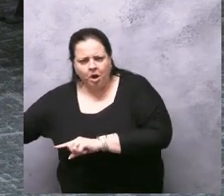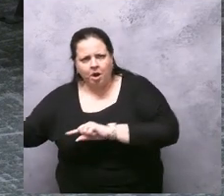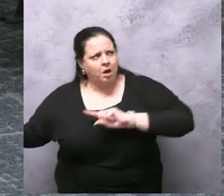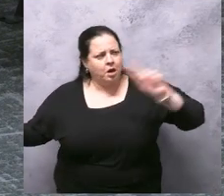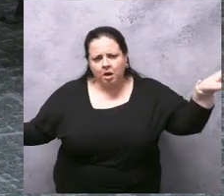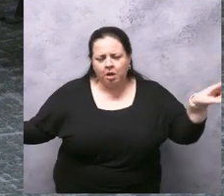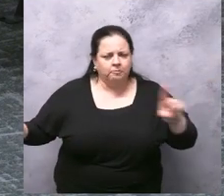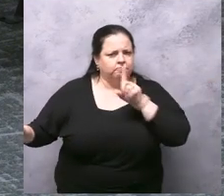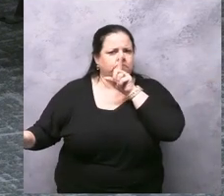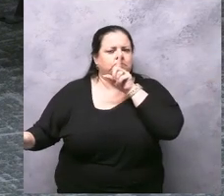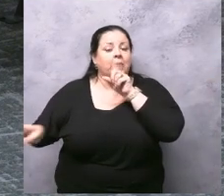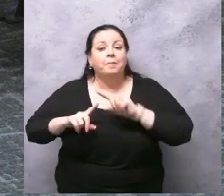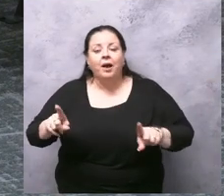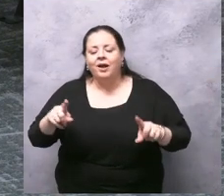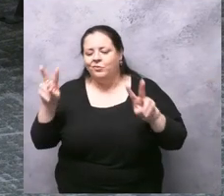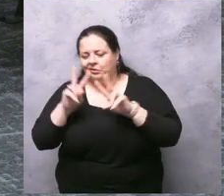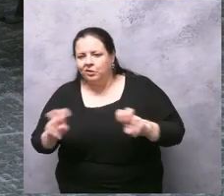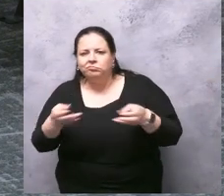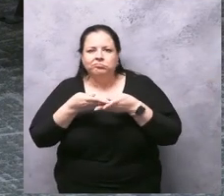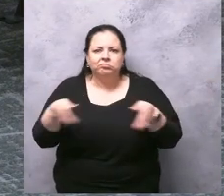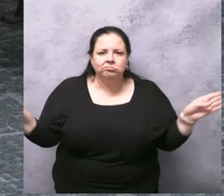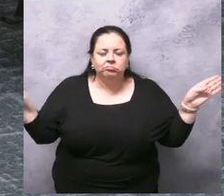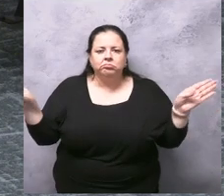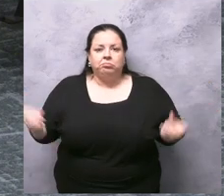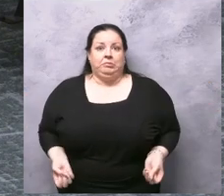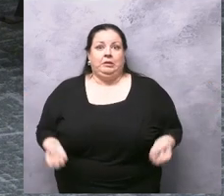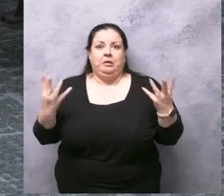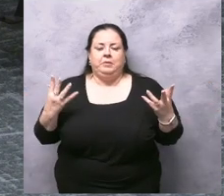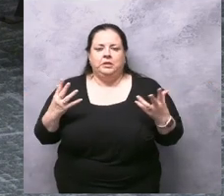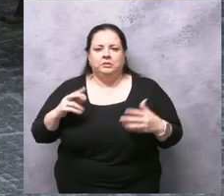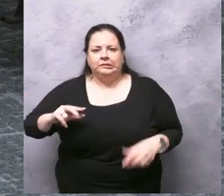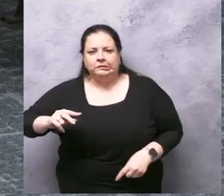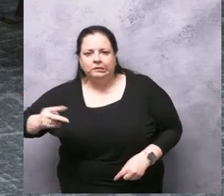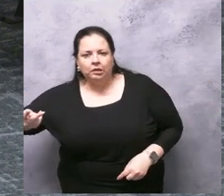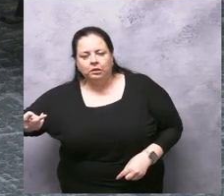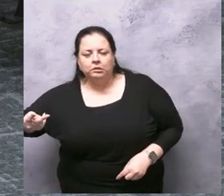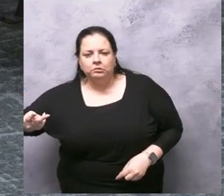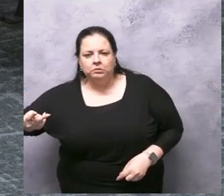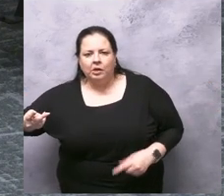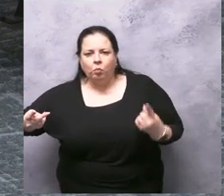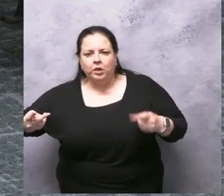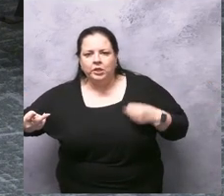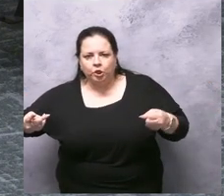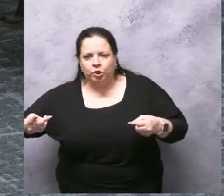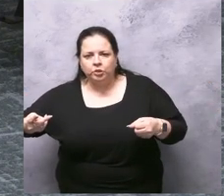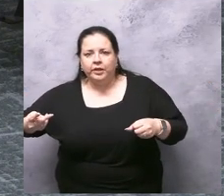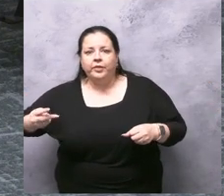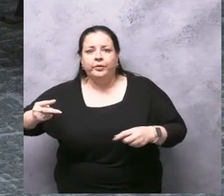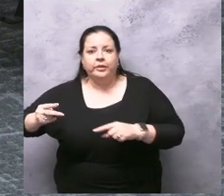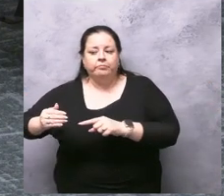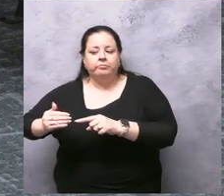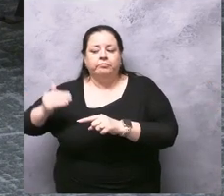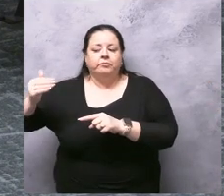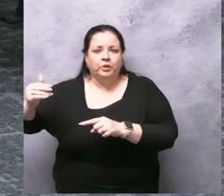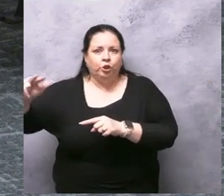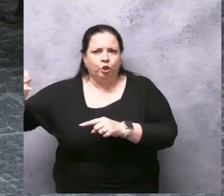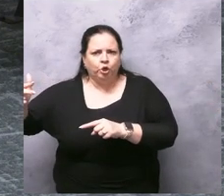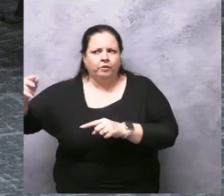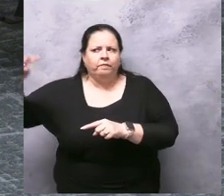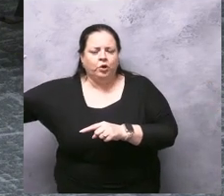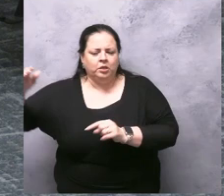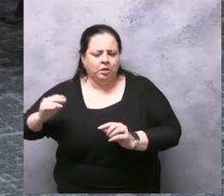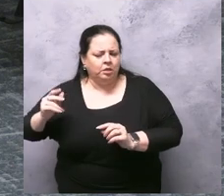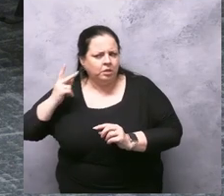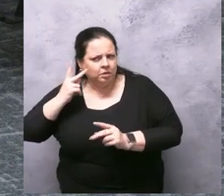at the overall numbers of second graders in one year and third graders in the next year and fourth graders in the next